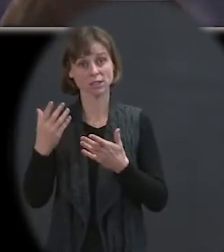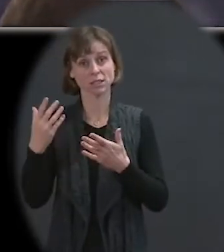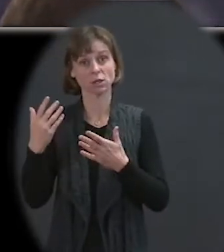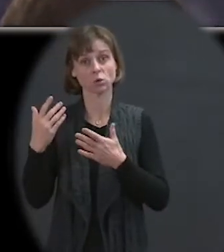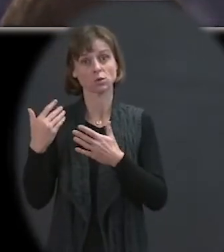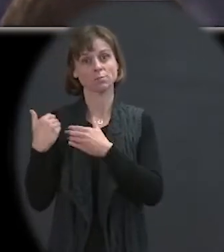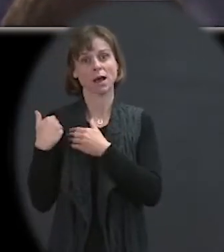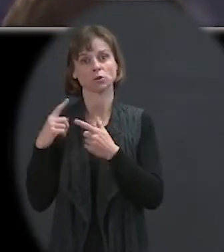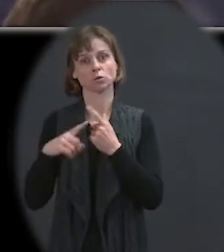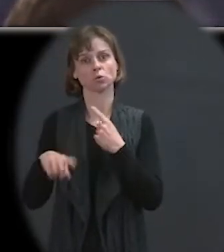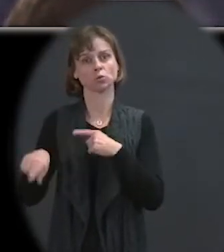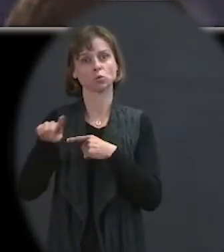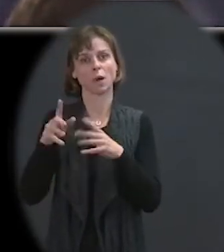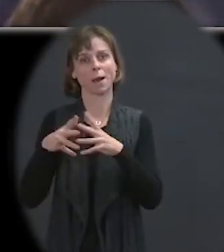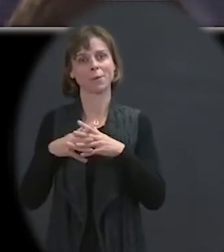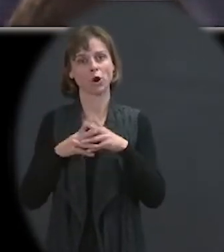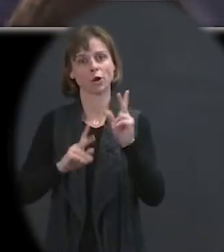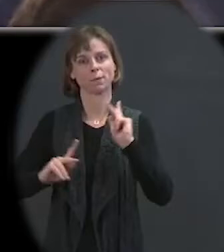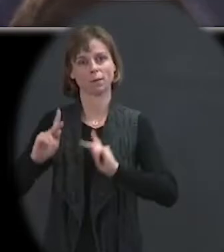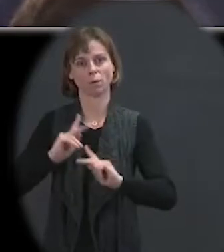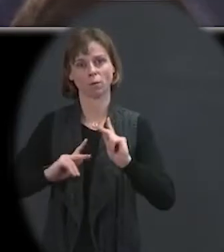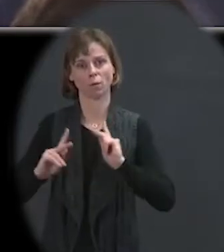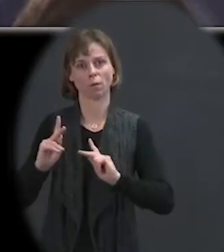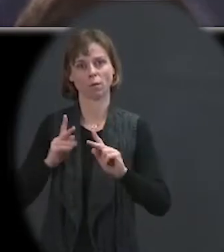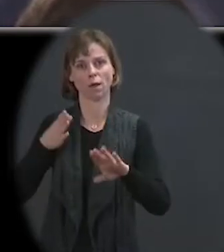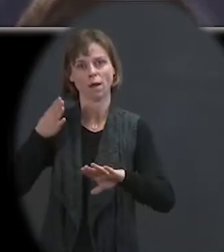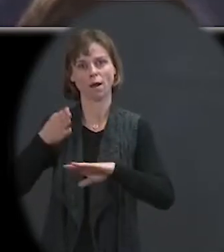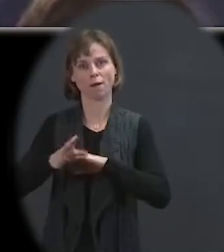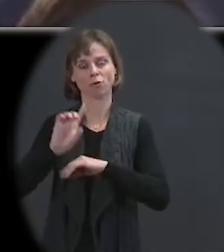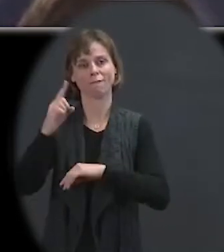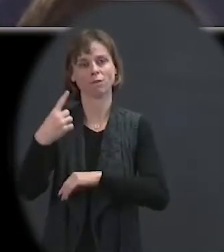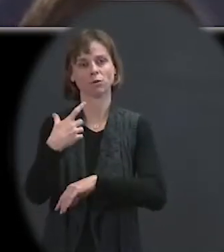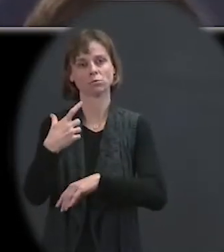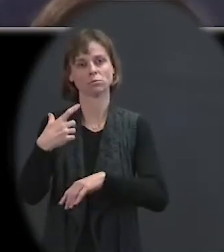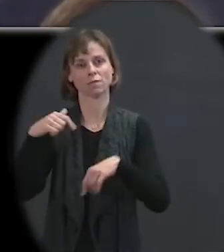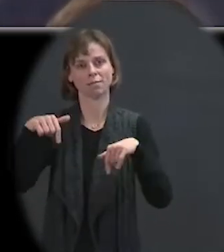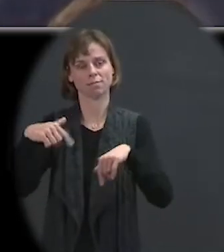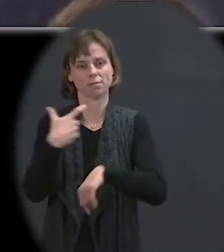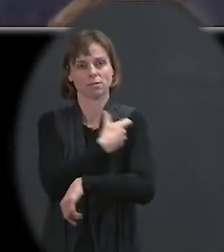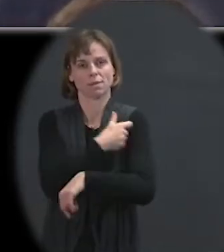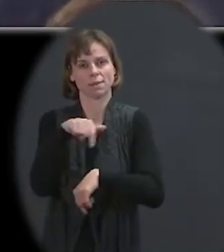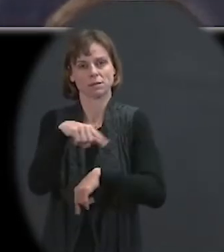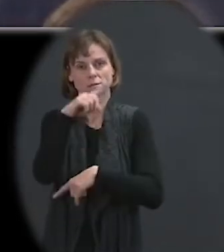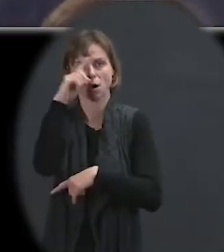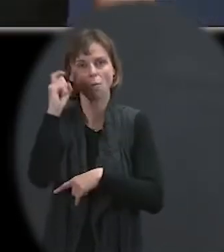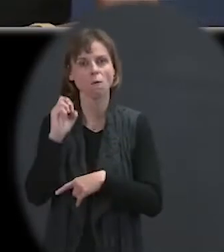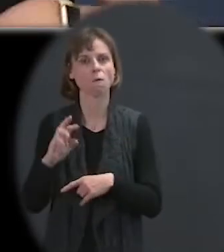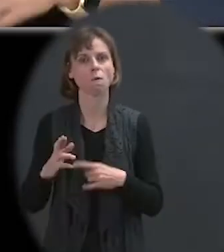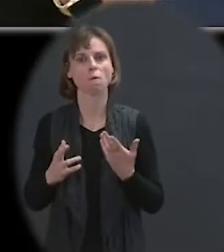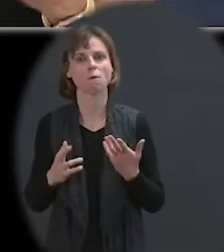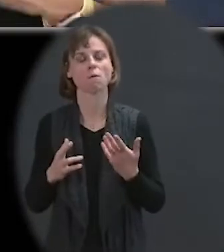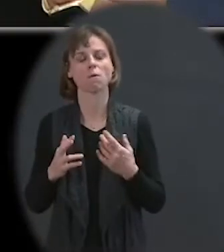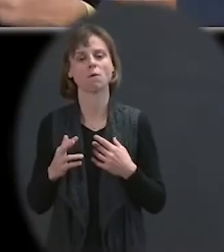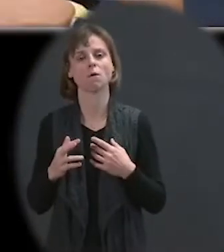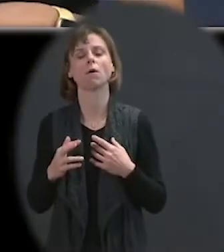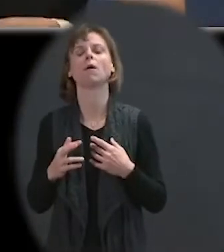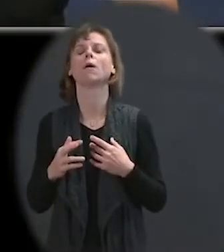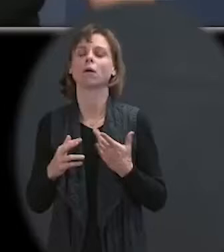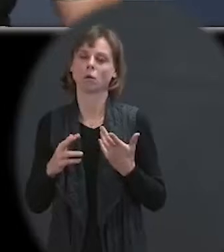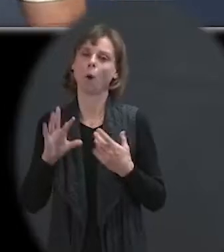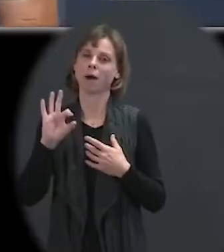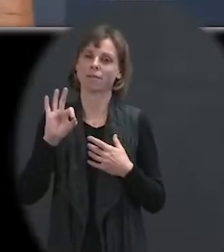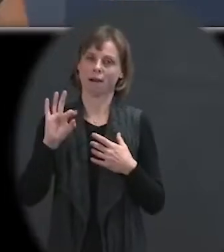to American citizens after this first round this summer, or is there a timeline on that? Well, the FDA has talked